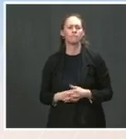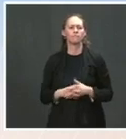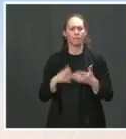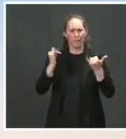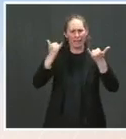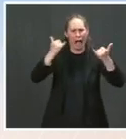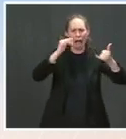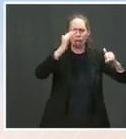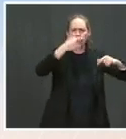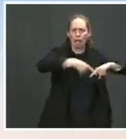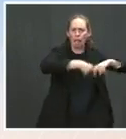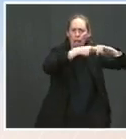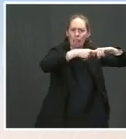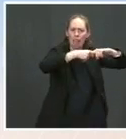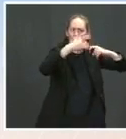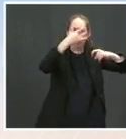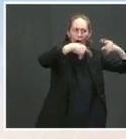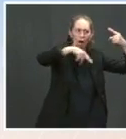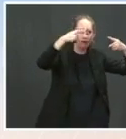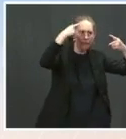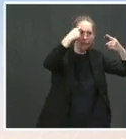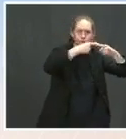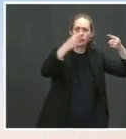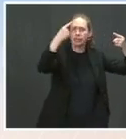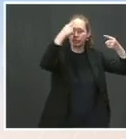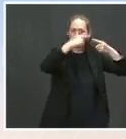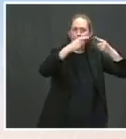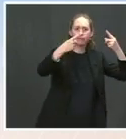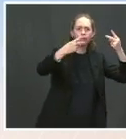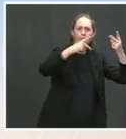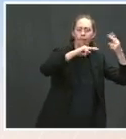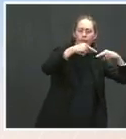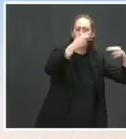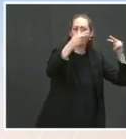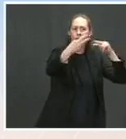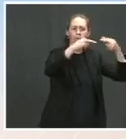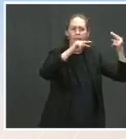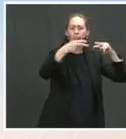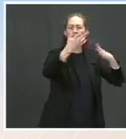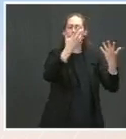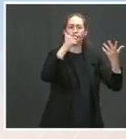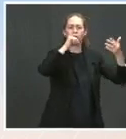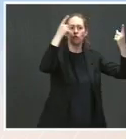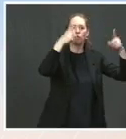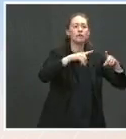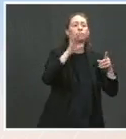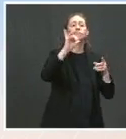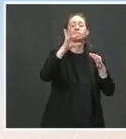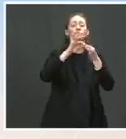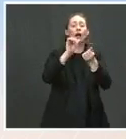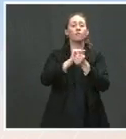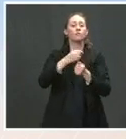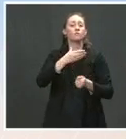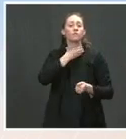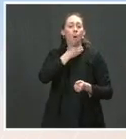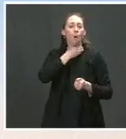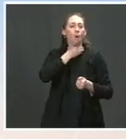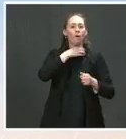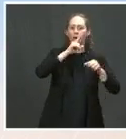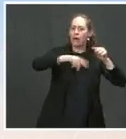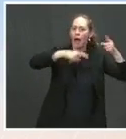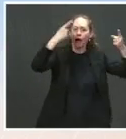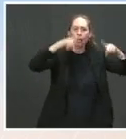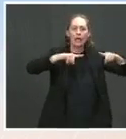like qualified immunity, no-knock warrants, as well as bans on chokeholds. So what is the president's position on